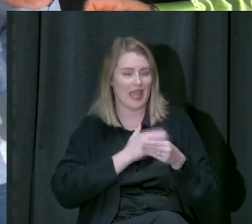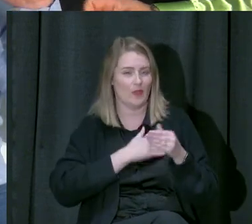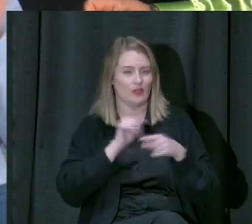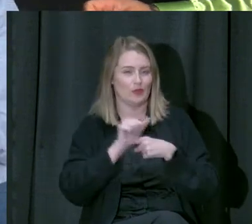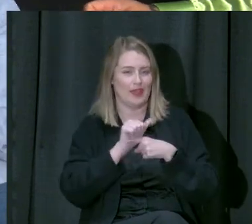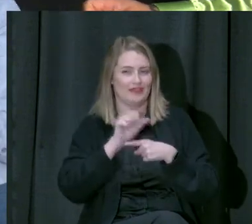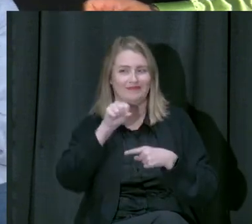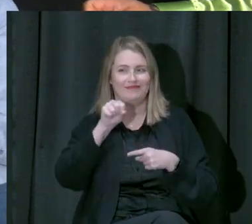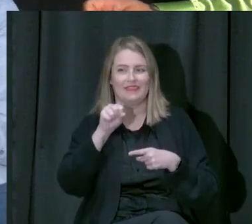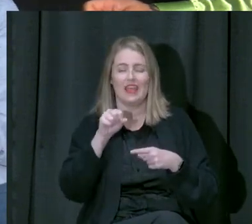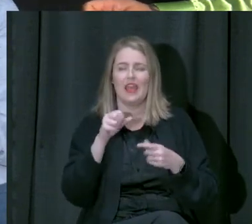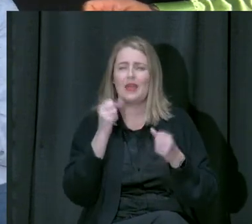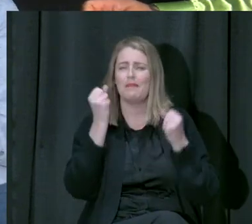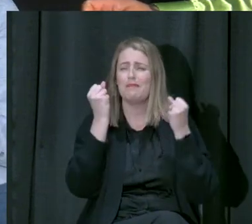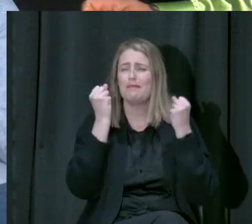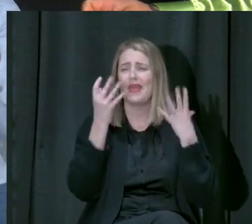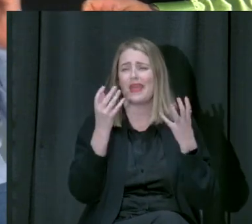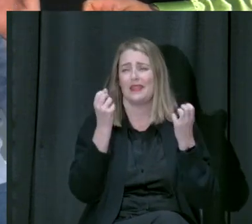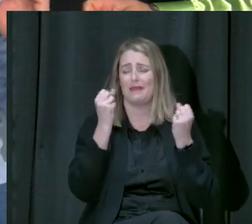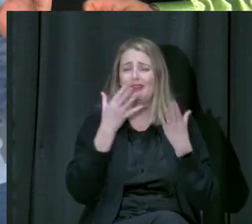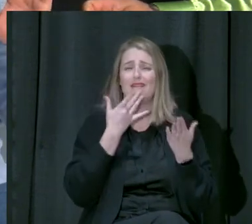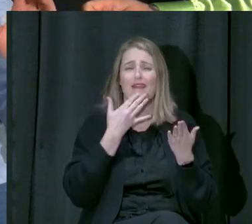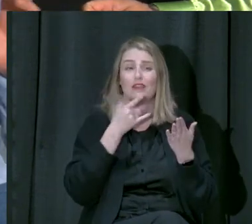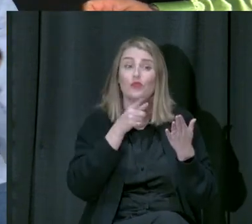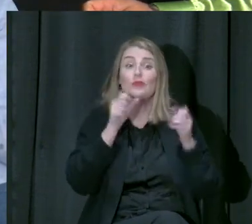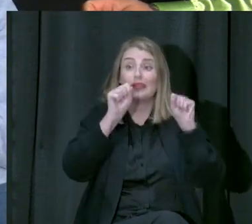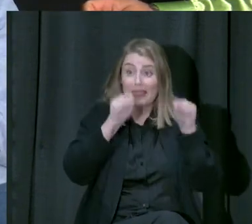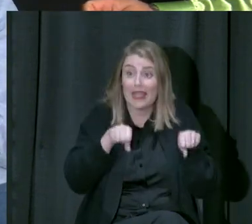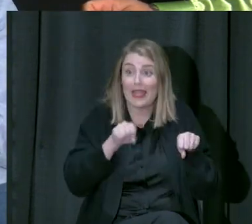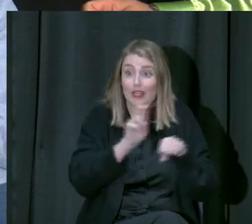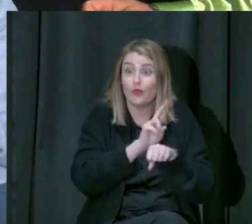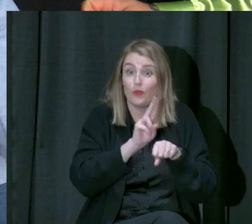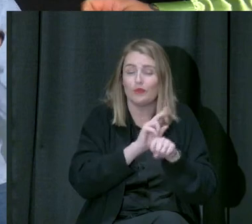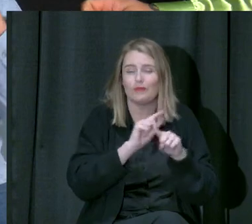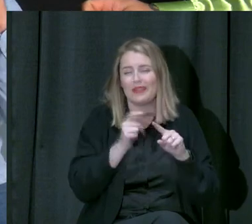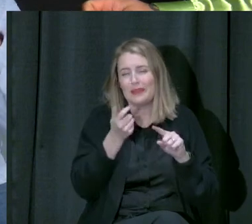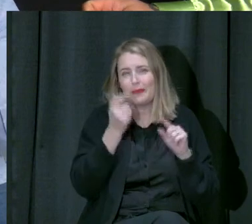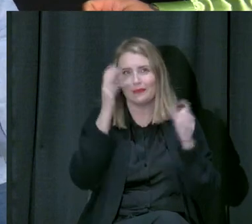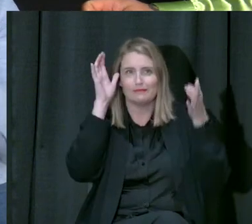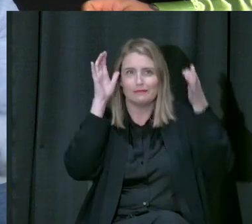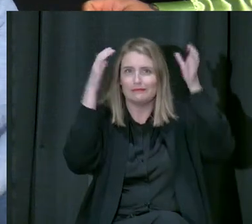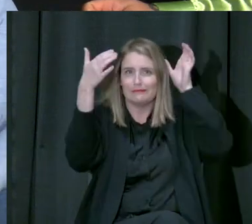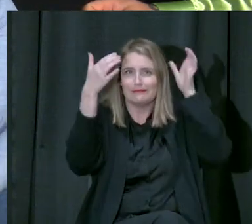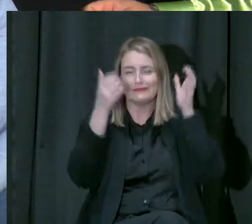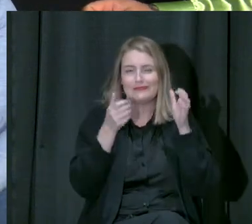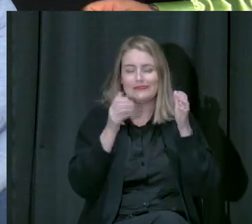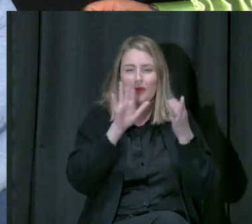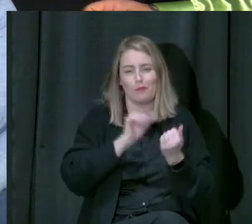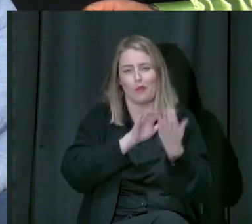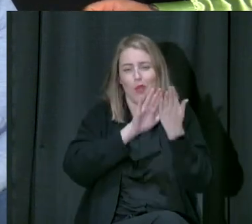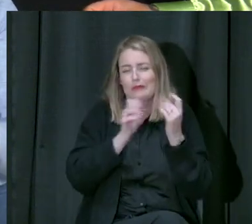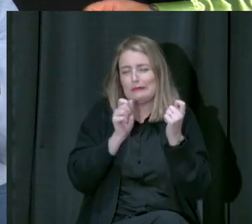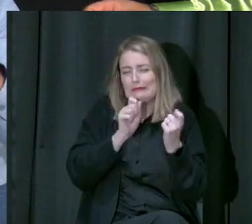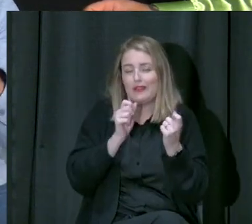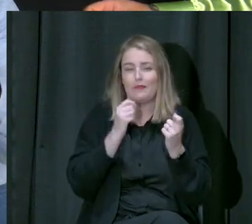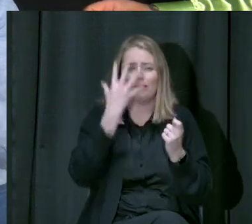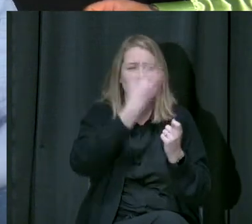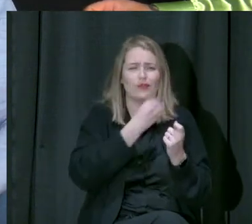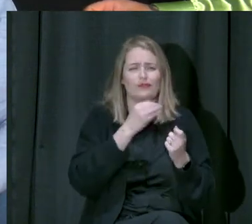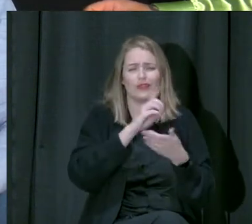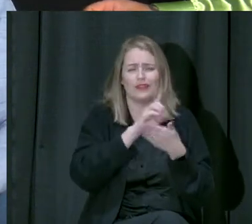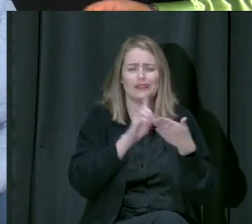are millions of colors that you can use. You just have to kind of change your approach. And you can still create beautiful designs. You just have